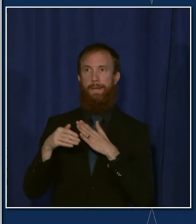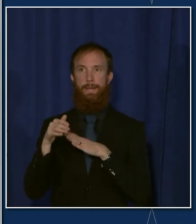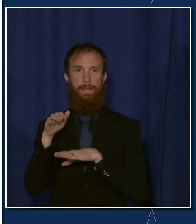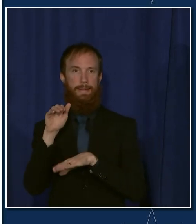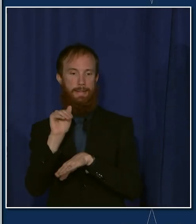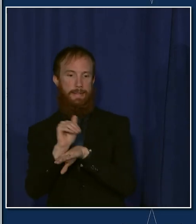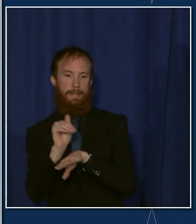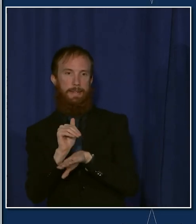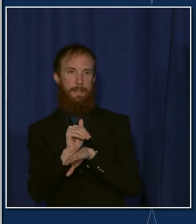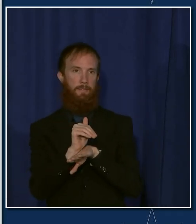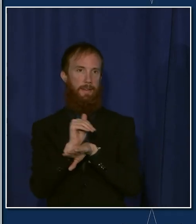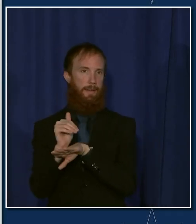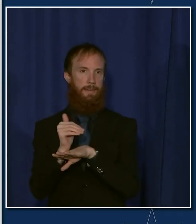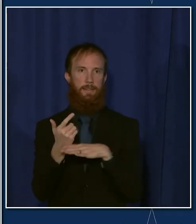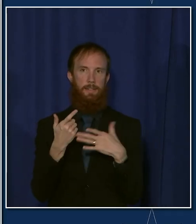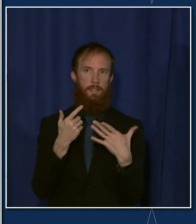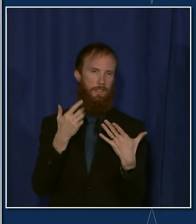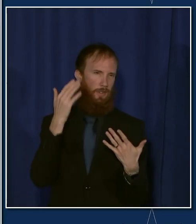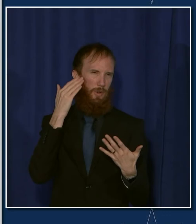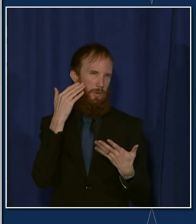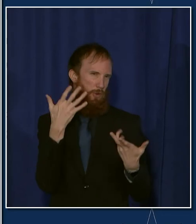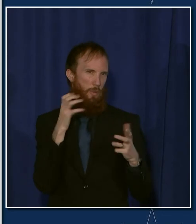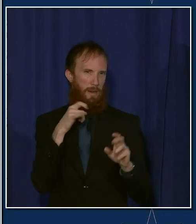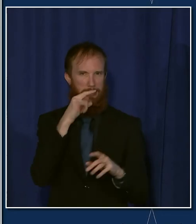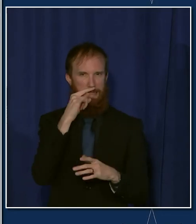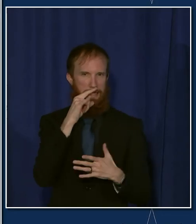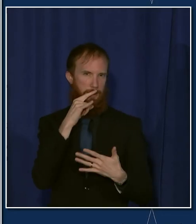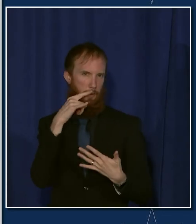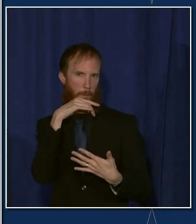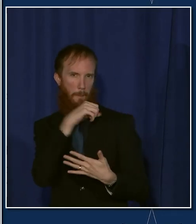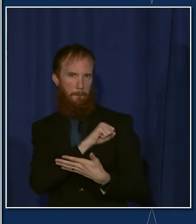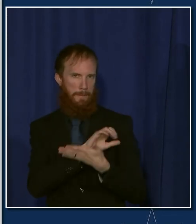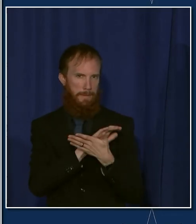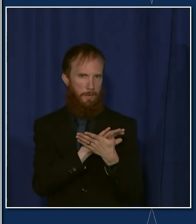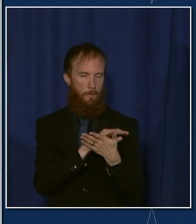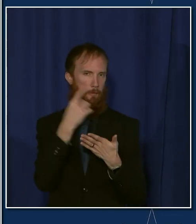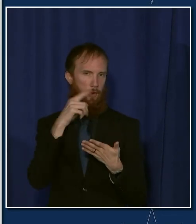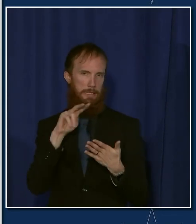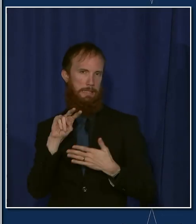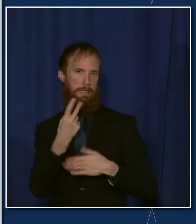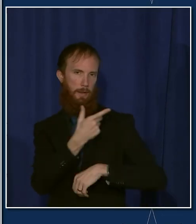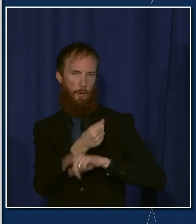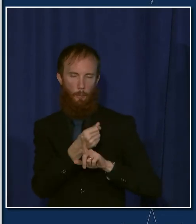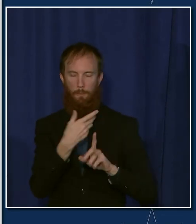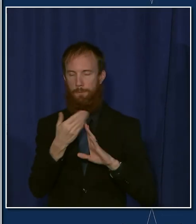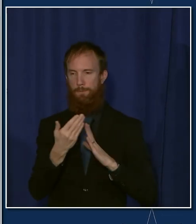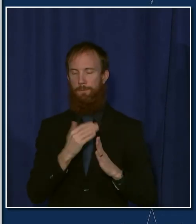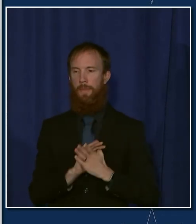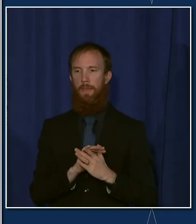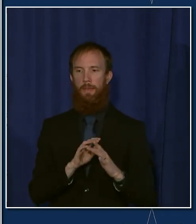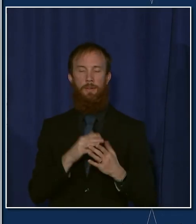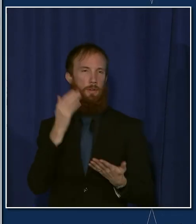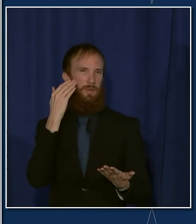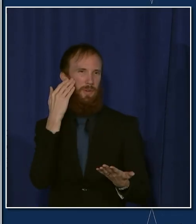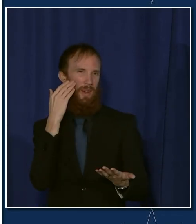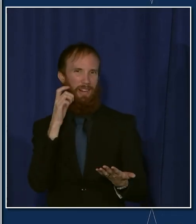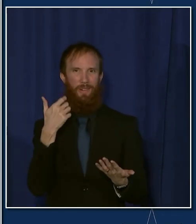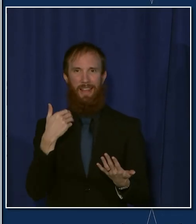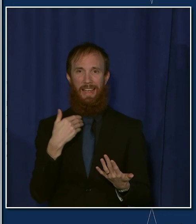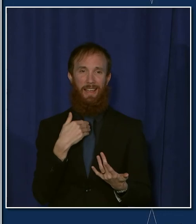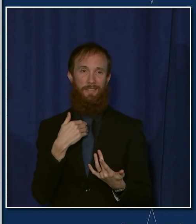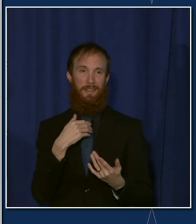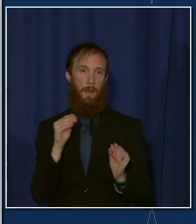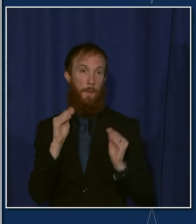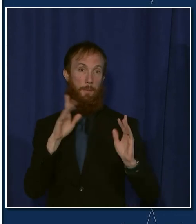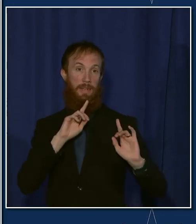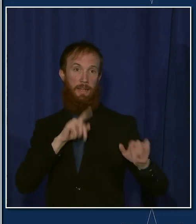you'd prefer them not to miss school ideally if they're needing to get second doses, et cetera. And so, I don't have a magic answer